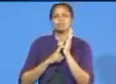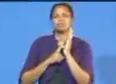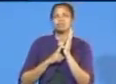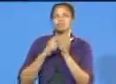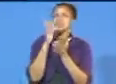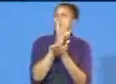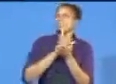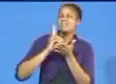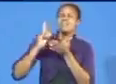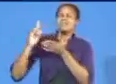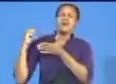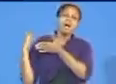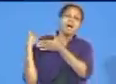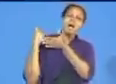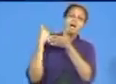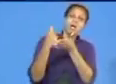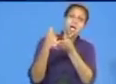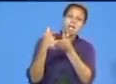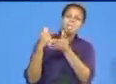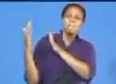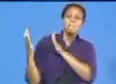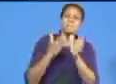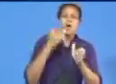divine provision for your restoration.